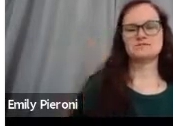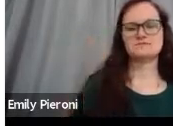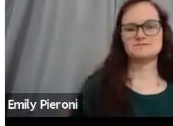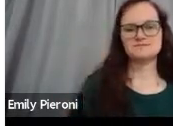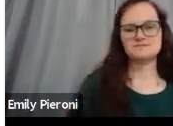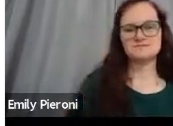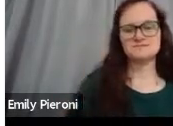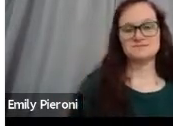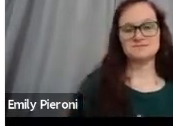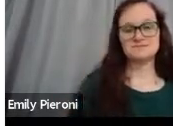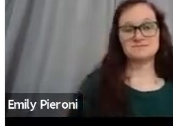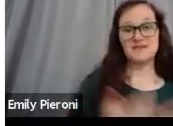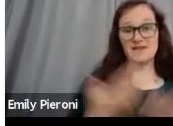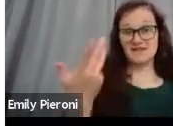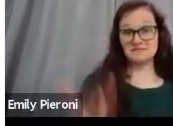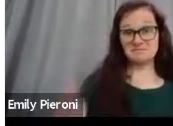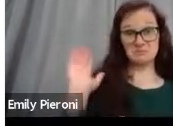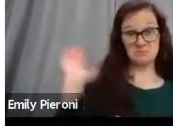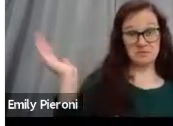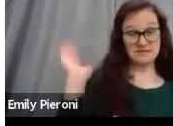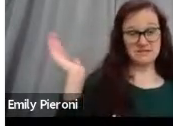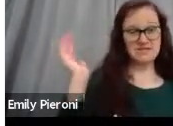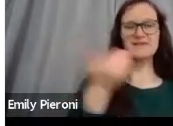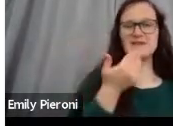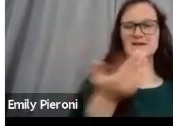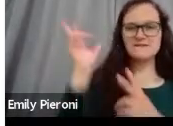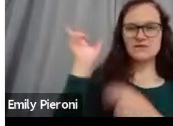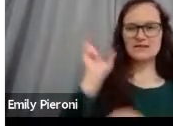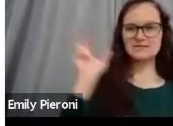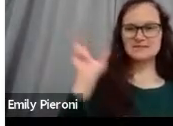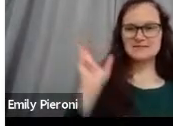And that's my presentation. Thank you so much for listening.